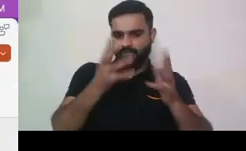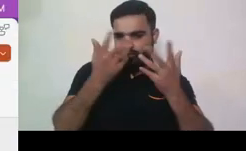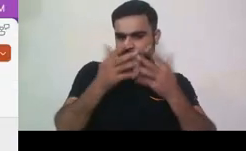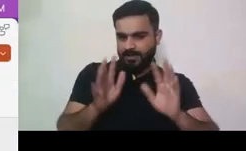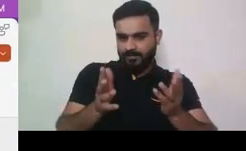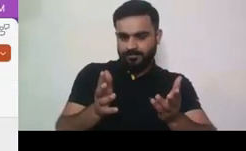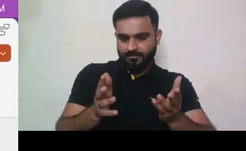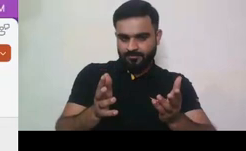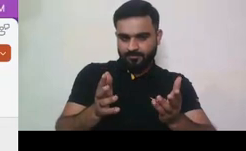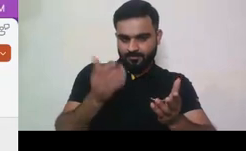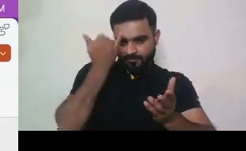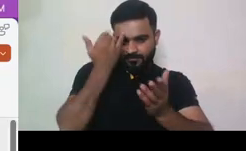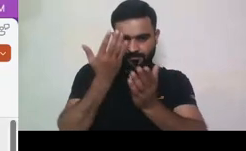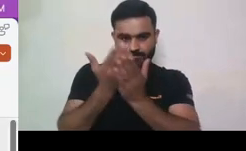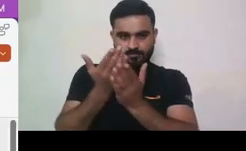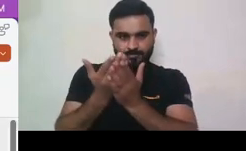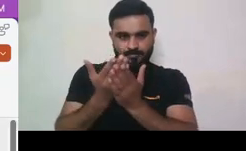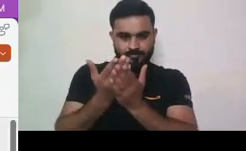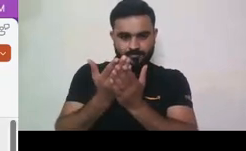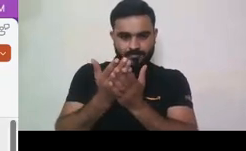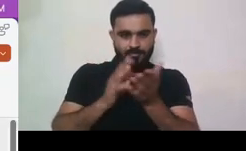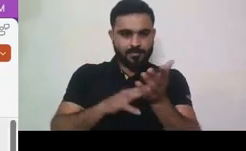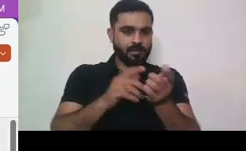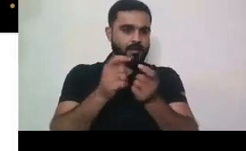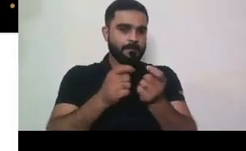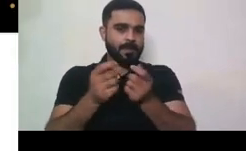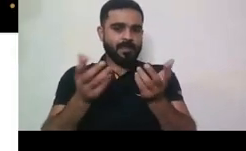any suggestions on how we can manage it?